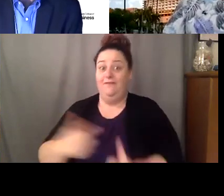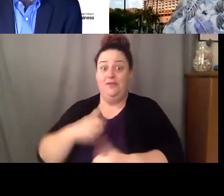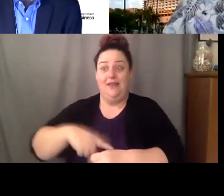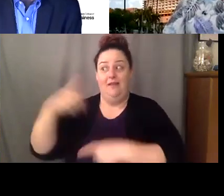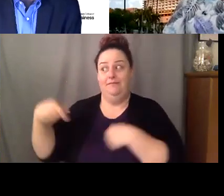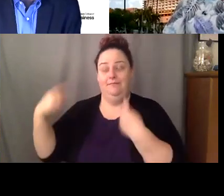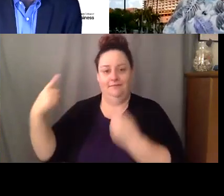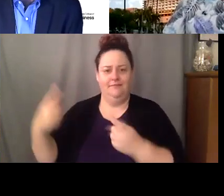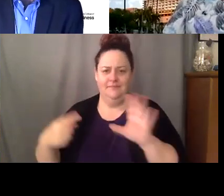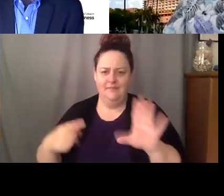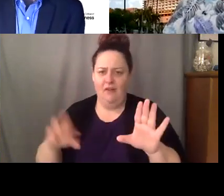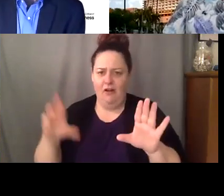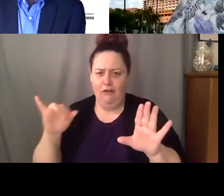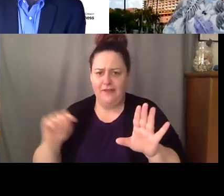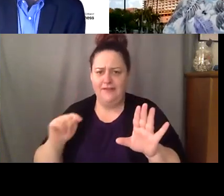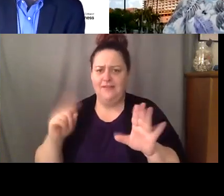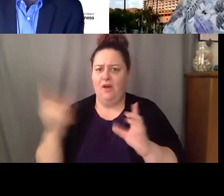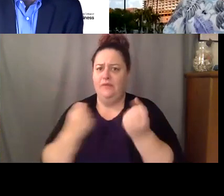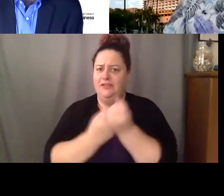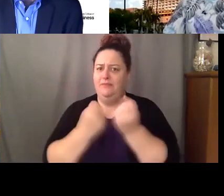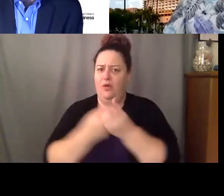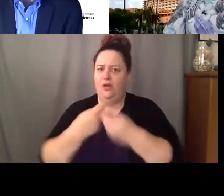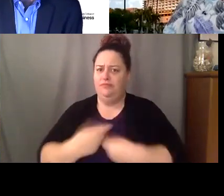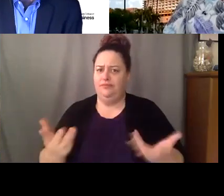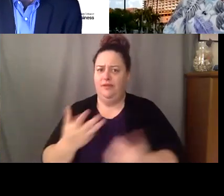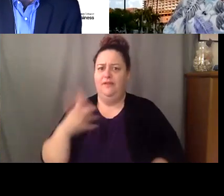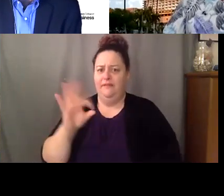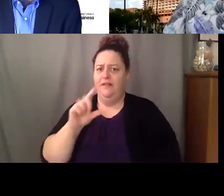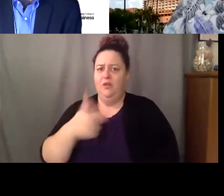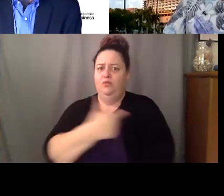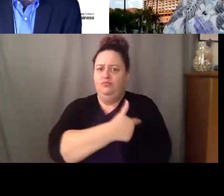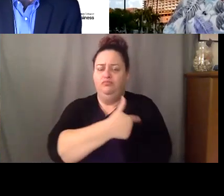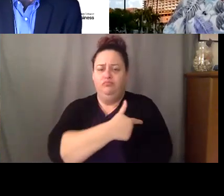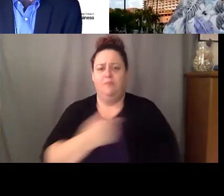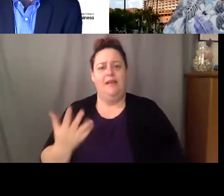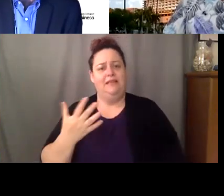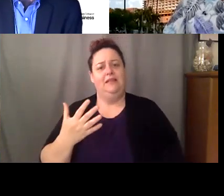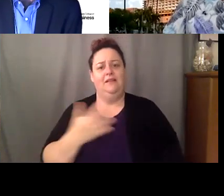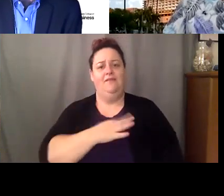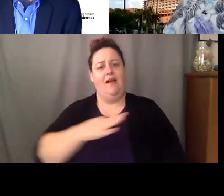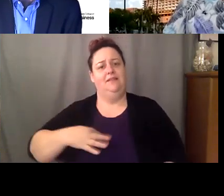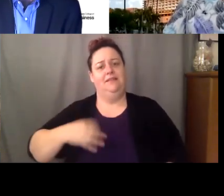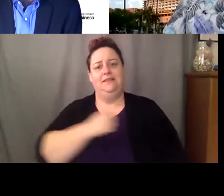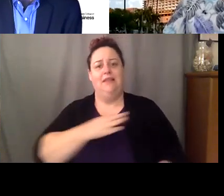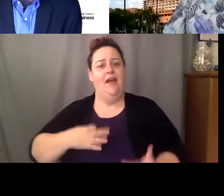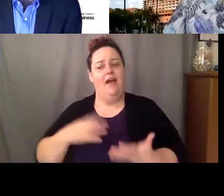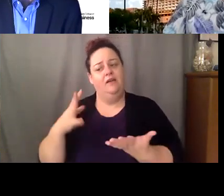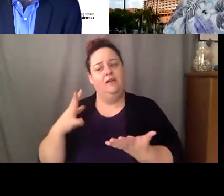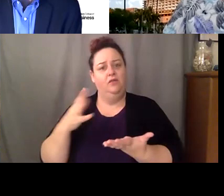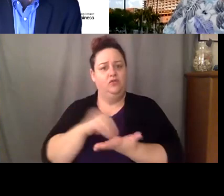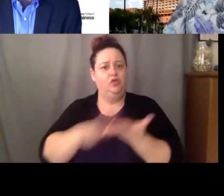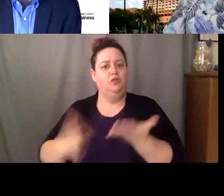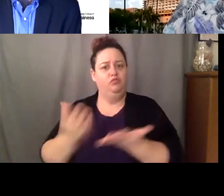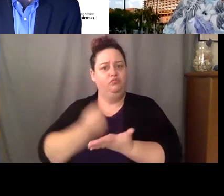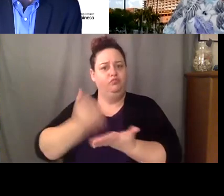even though RIT has always supported it strongly, and many faculty and staff and students get that being up